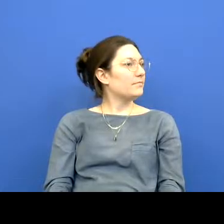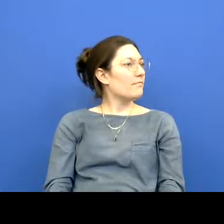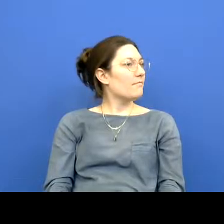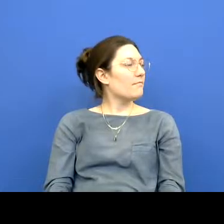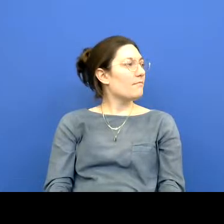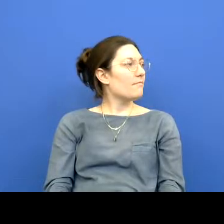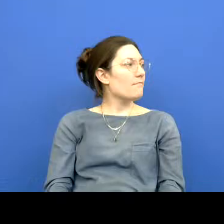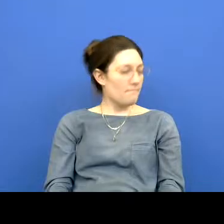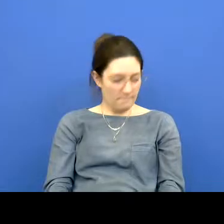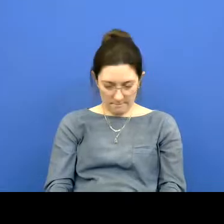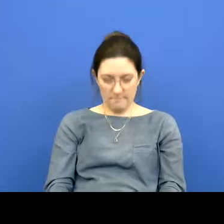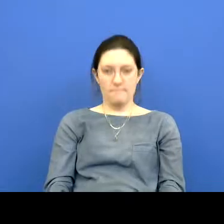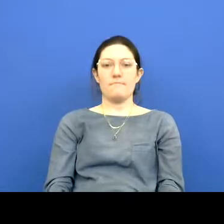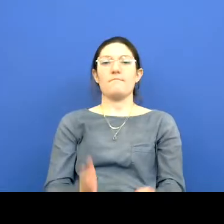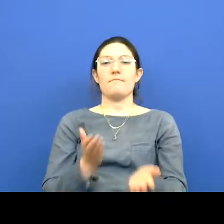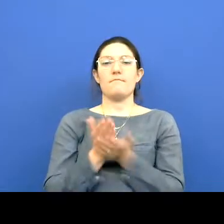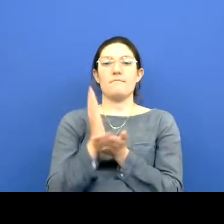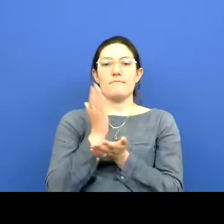All right. Mike.